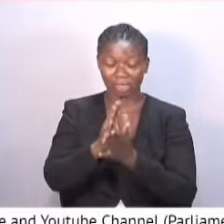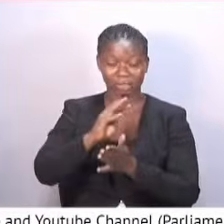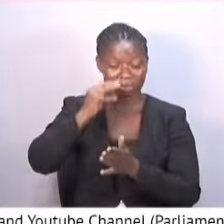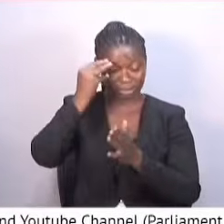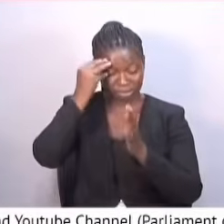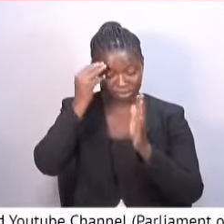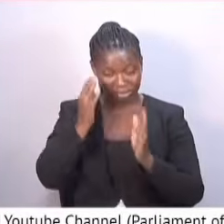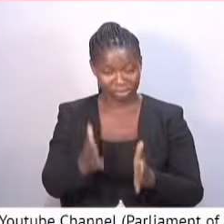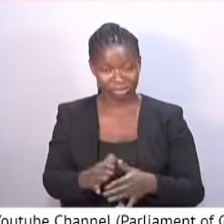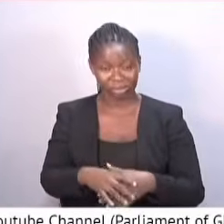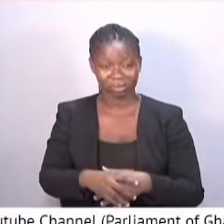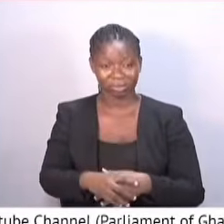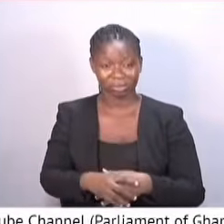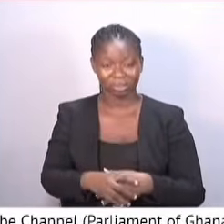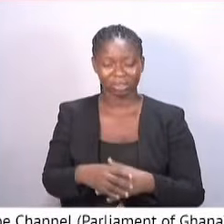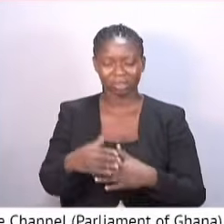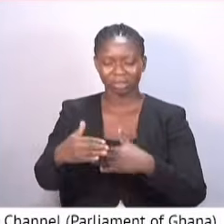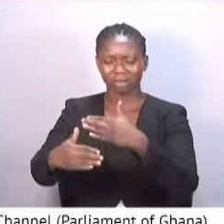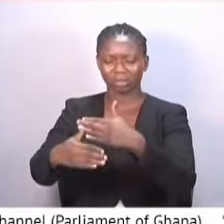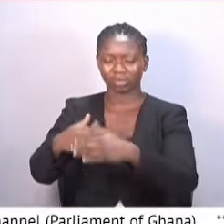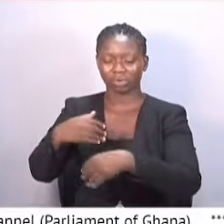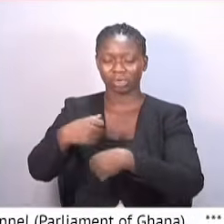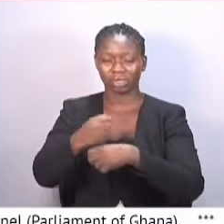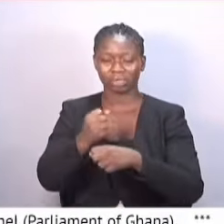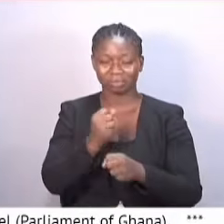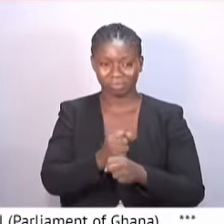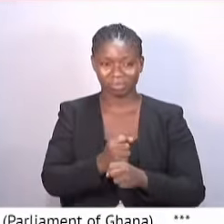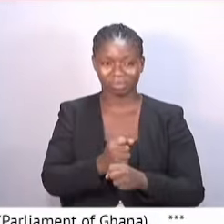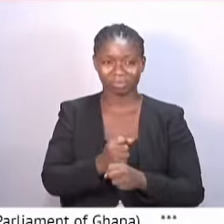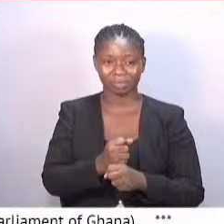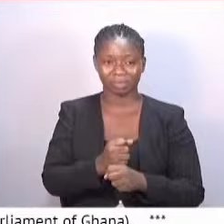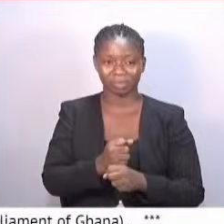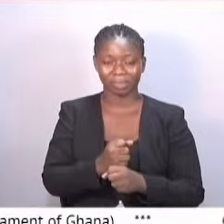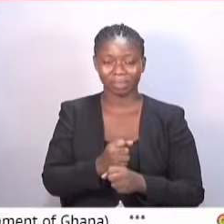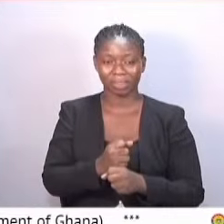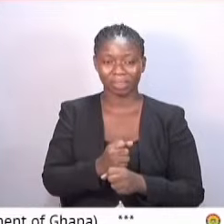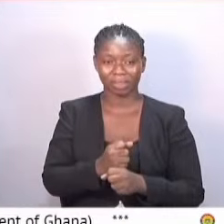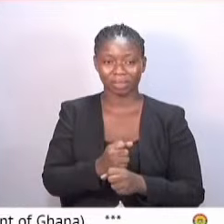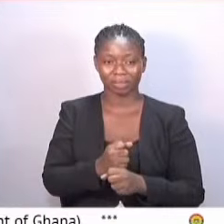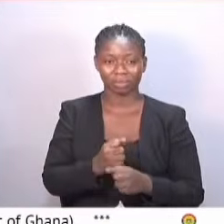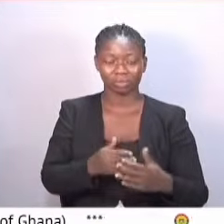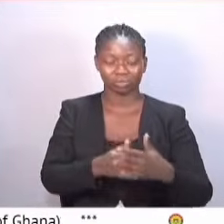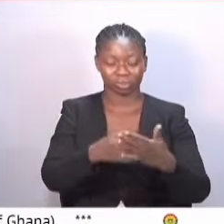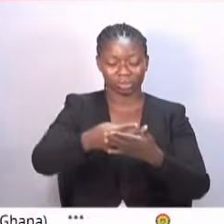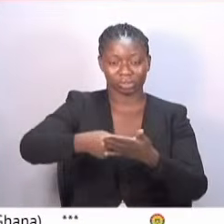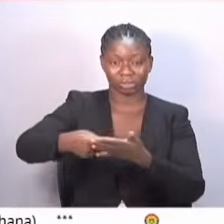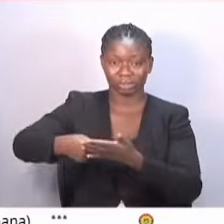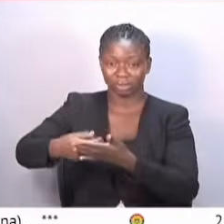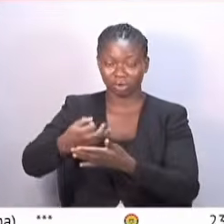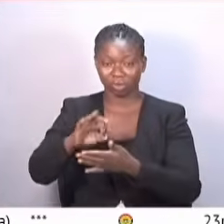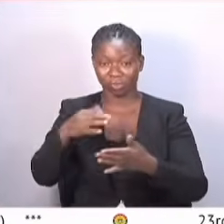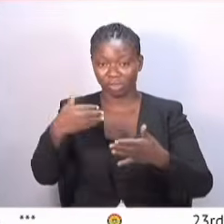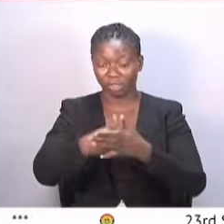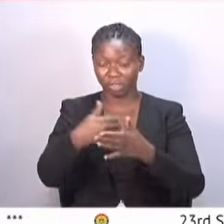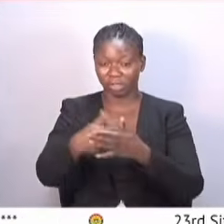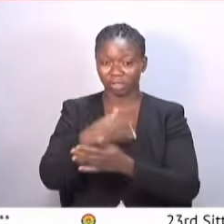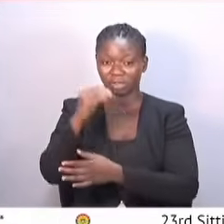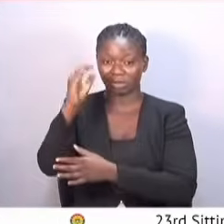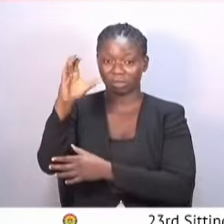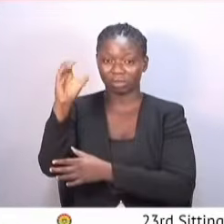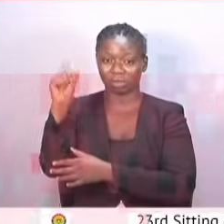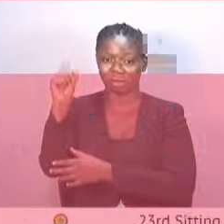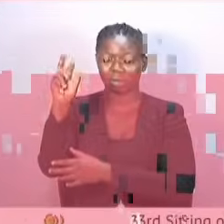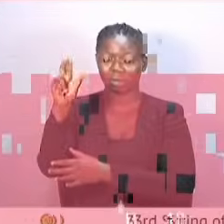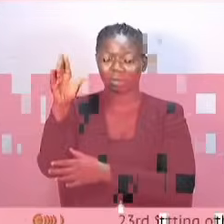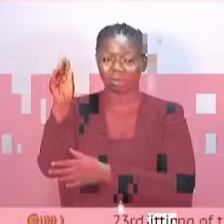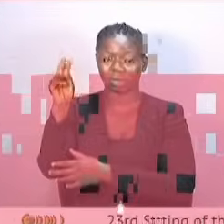the minister the progress made thus far towards the signing of a new carbon